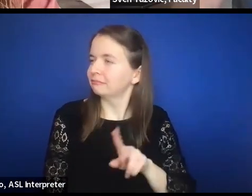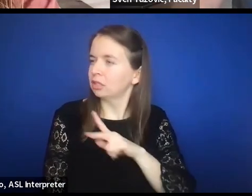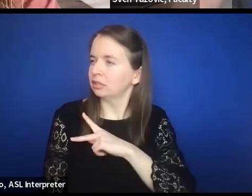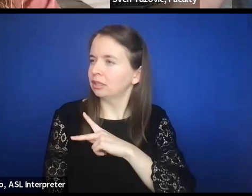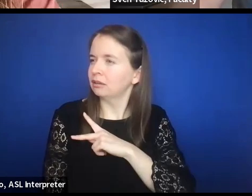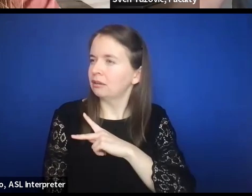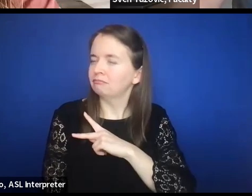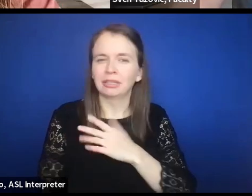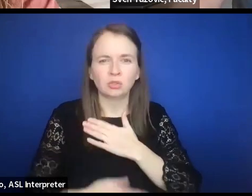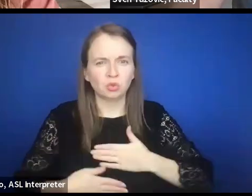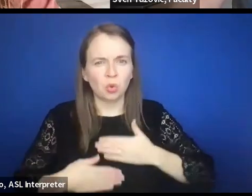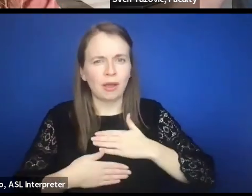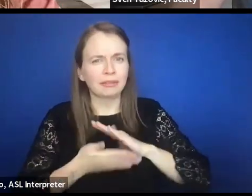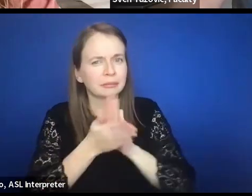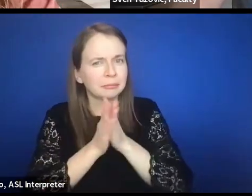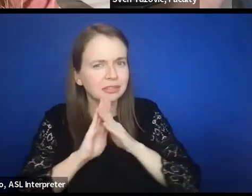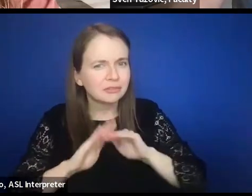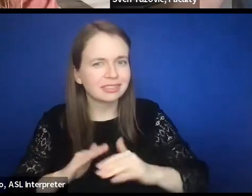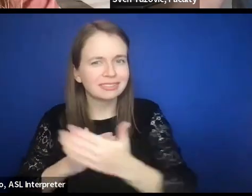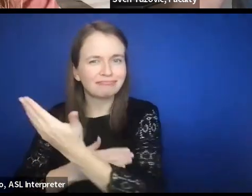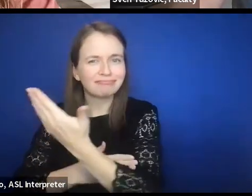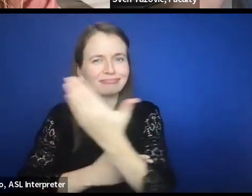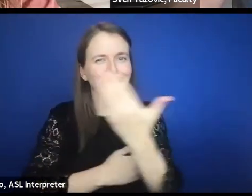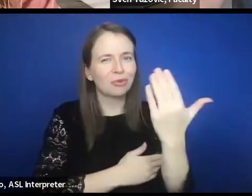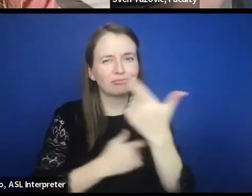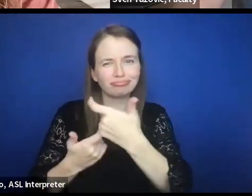enjoyed the peacefulness every morning watching